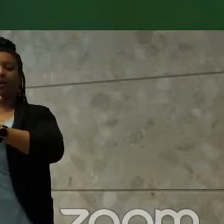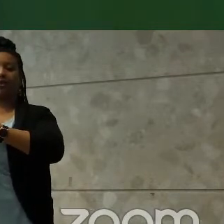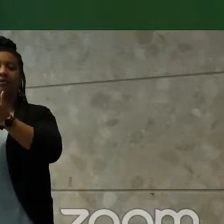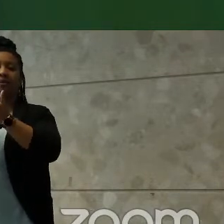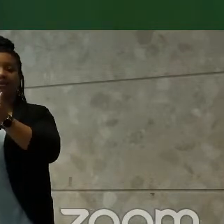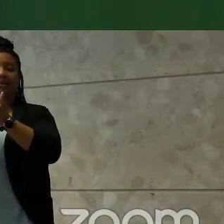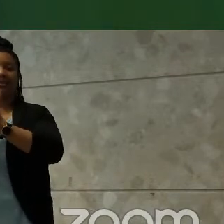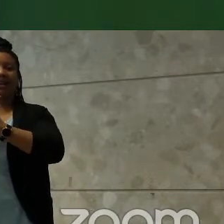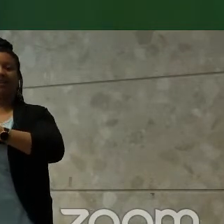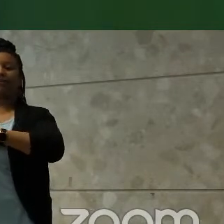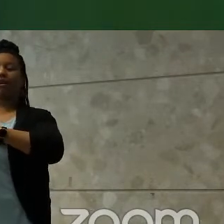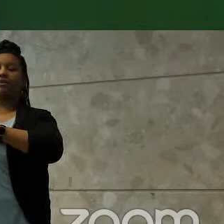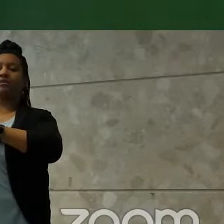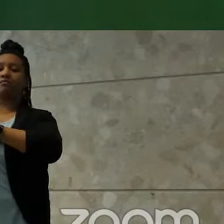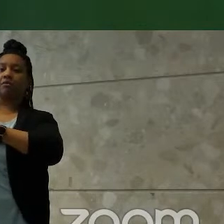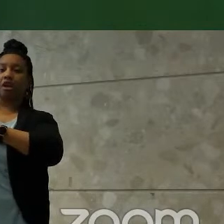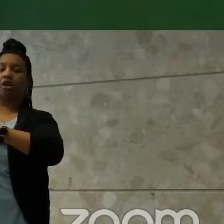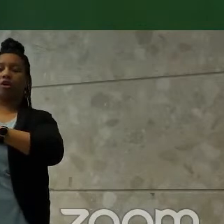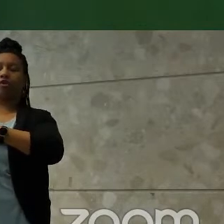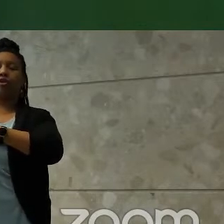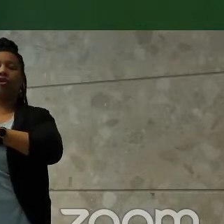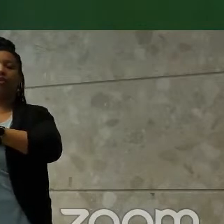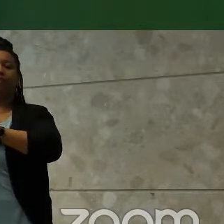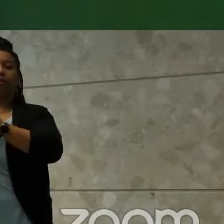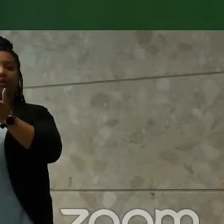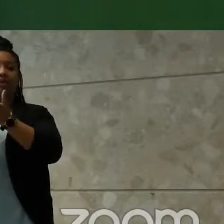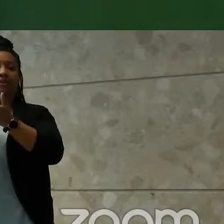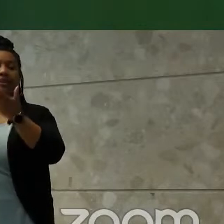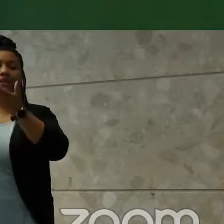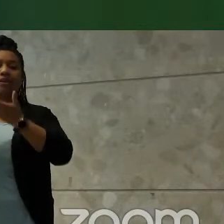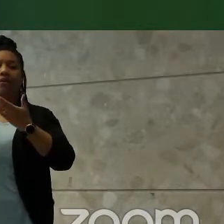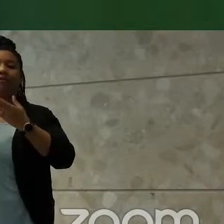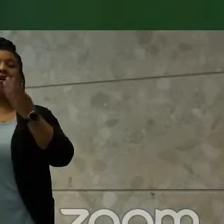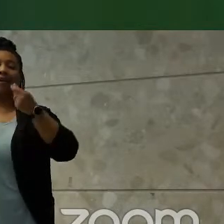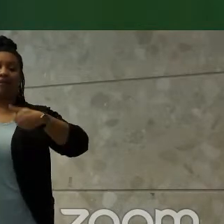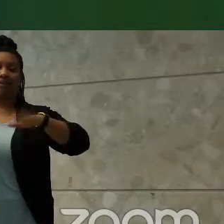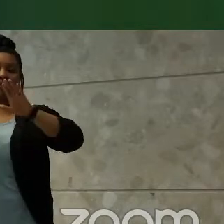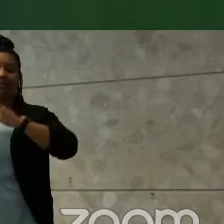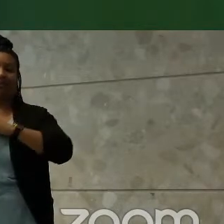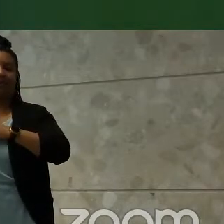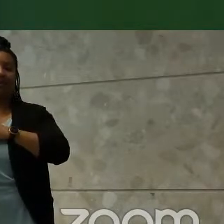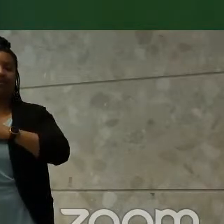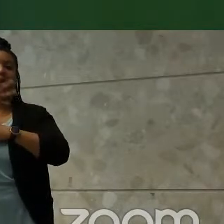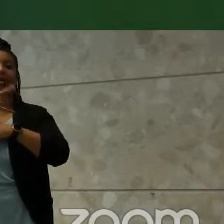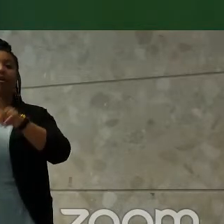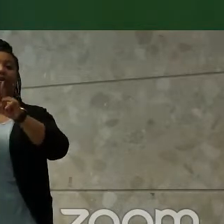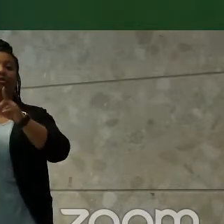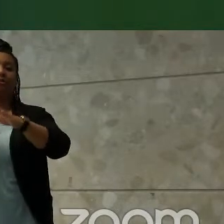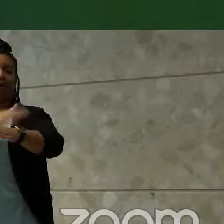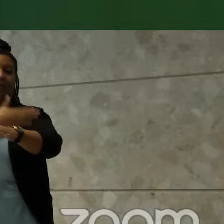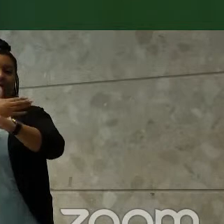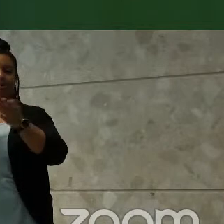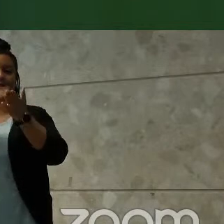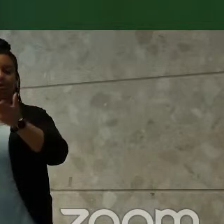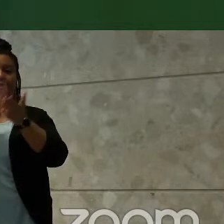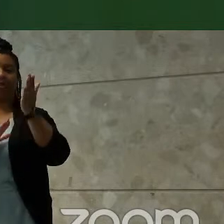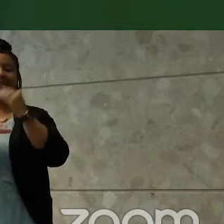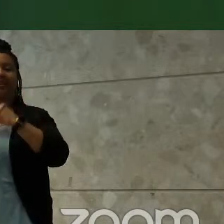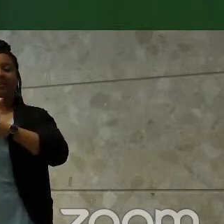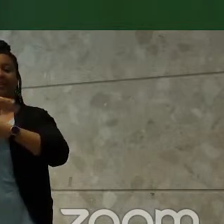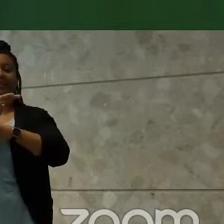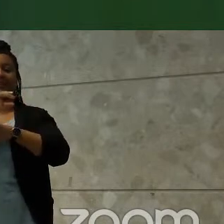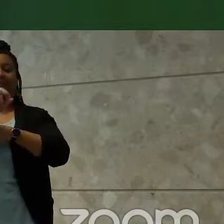Committee. I'm going to ask him to come to the stage to read our land acknowledgment, followed by music performance student Phoenix